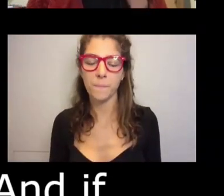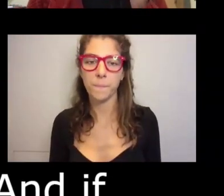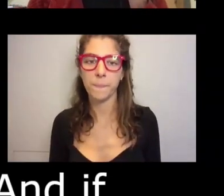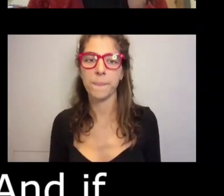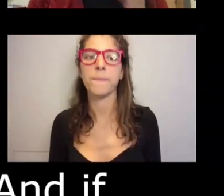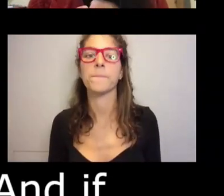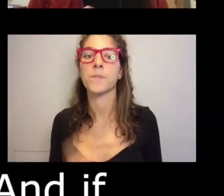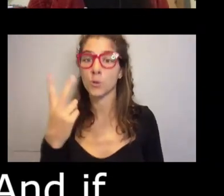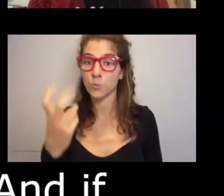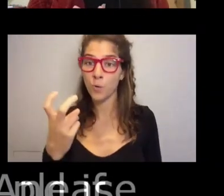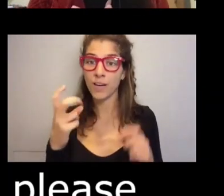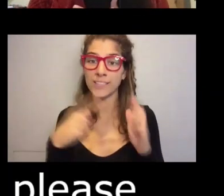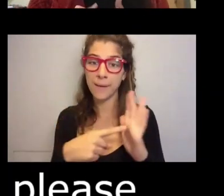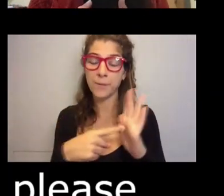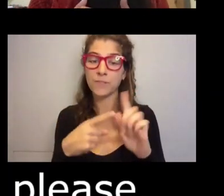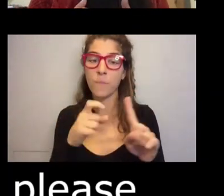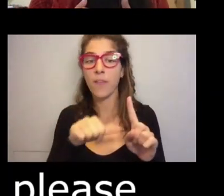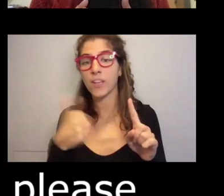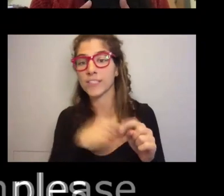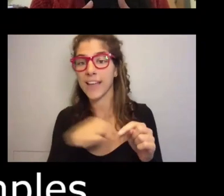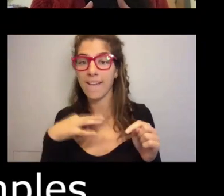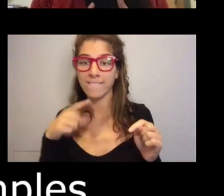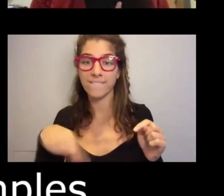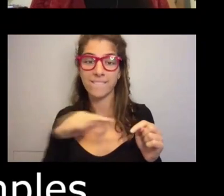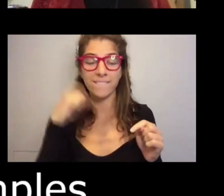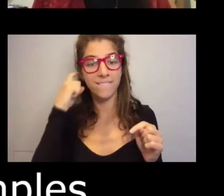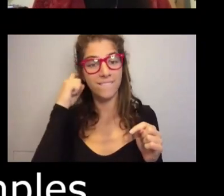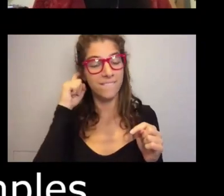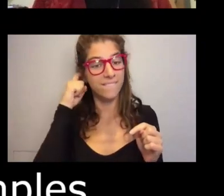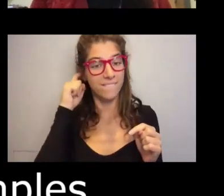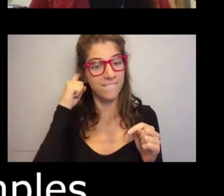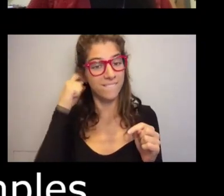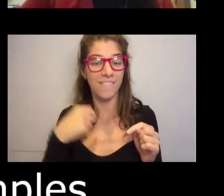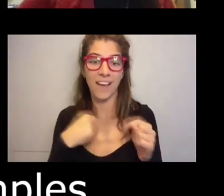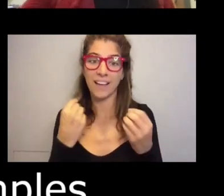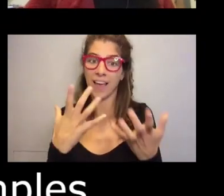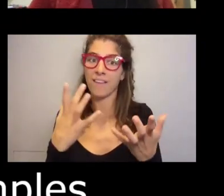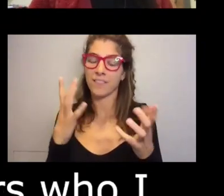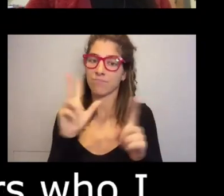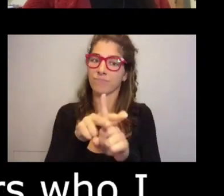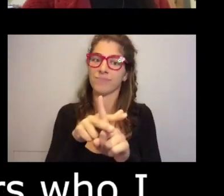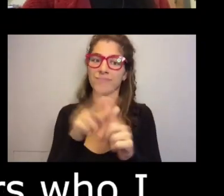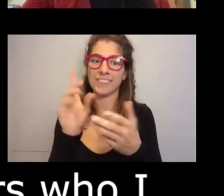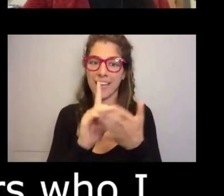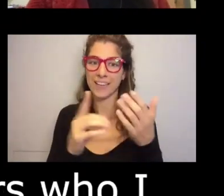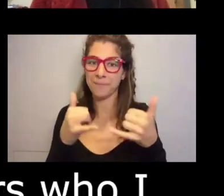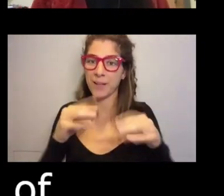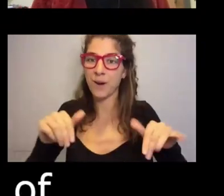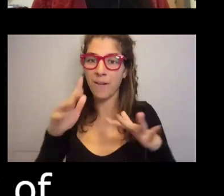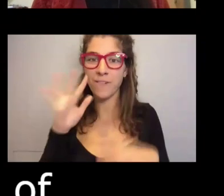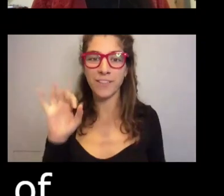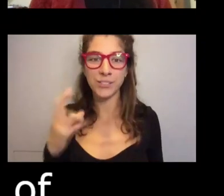Here are two more examples from other staff members who I gave this wonderful task of designing a playground for a